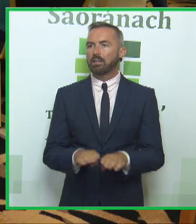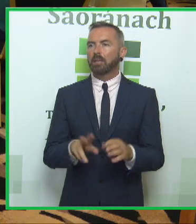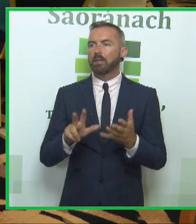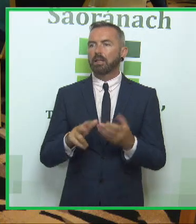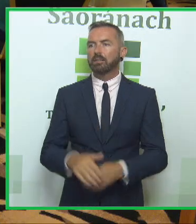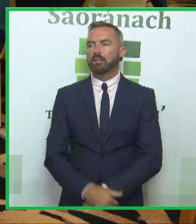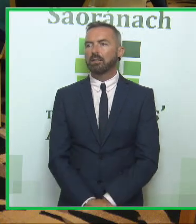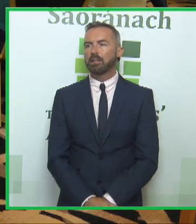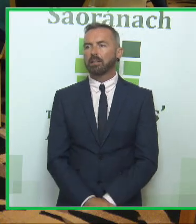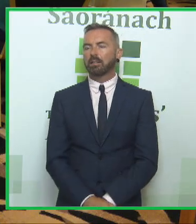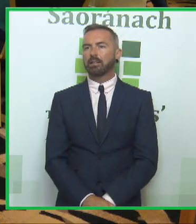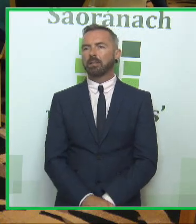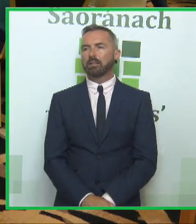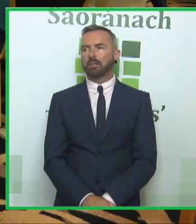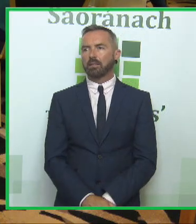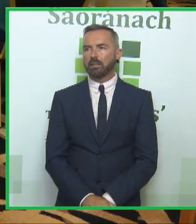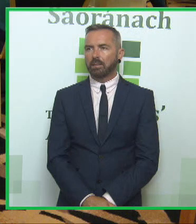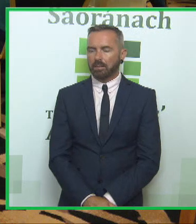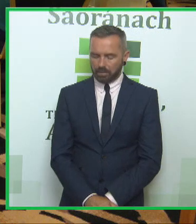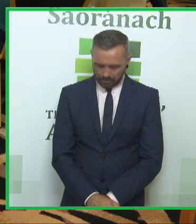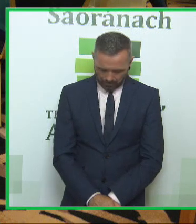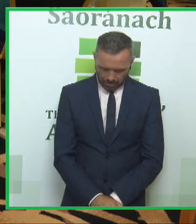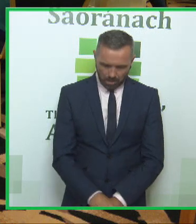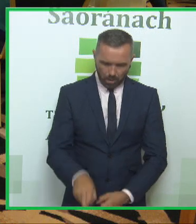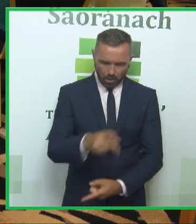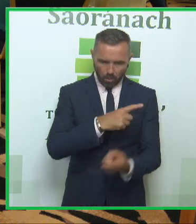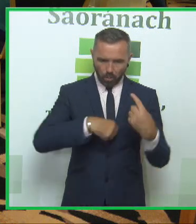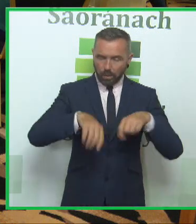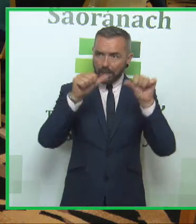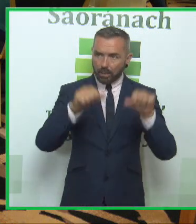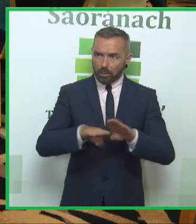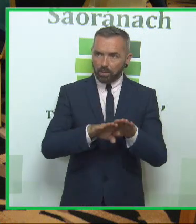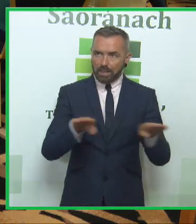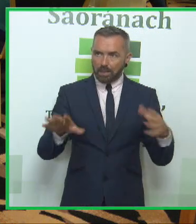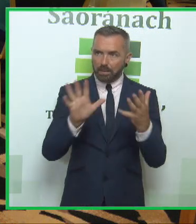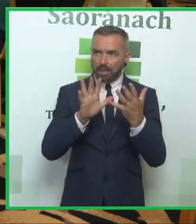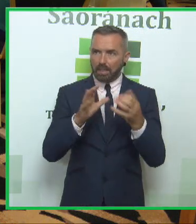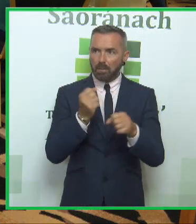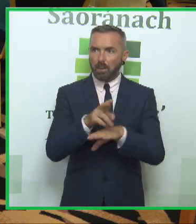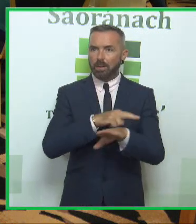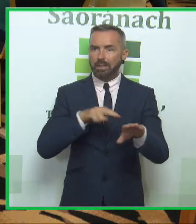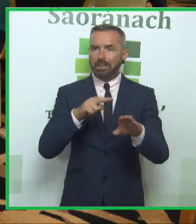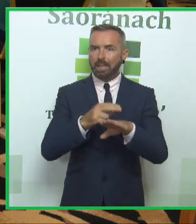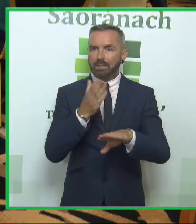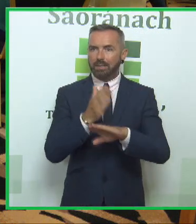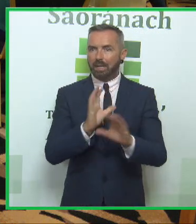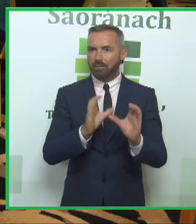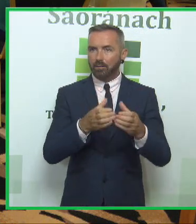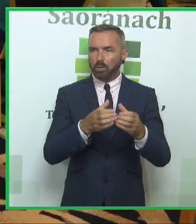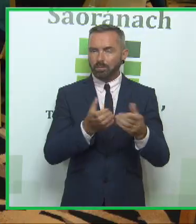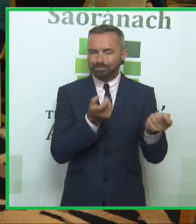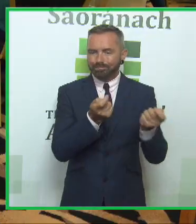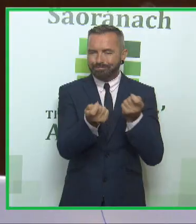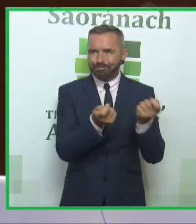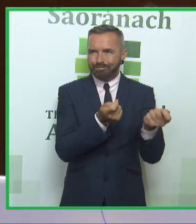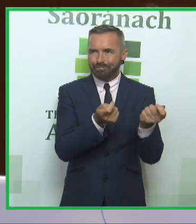8, please. We concur with Table 10. about the National Task Force with oversight and being